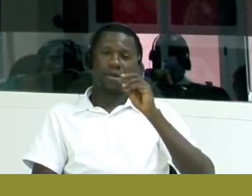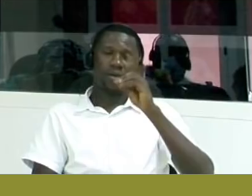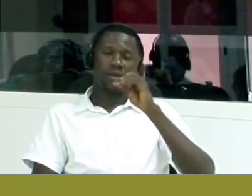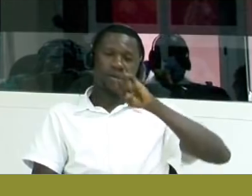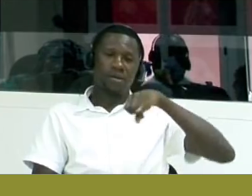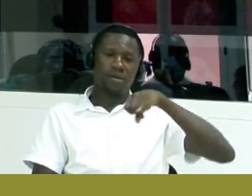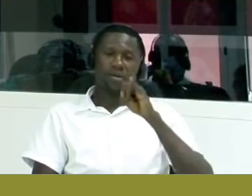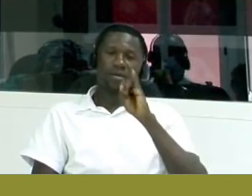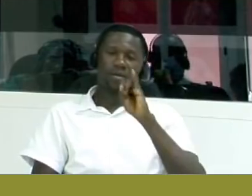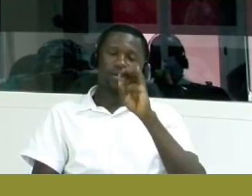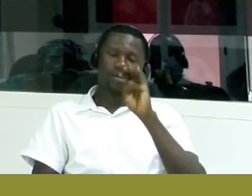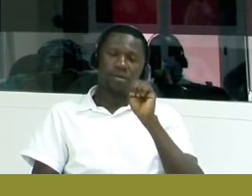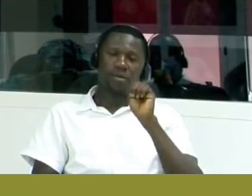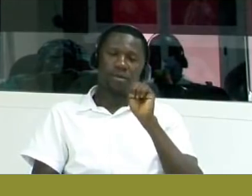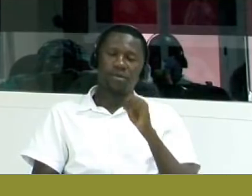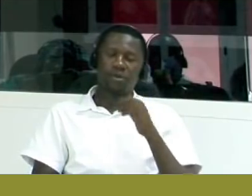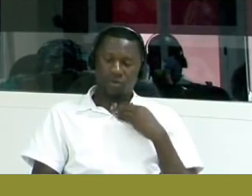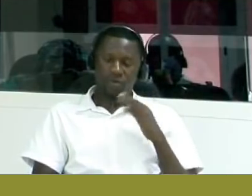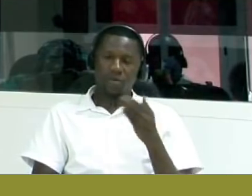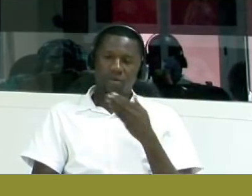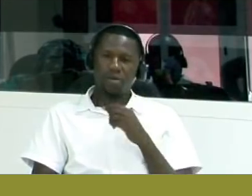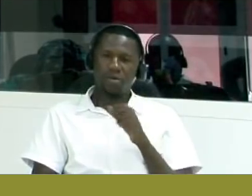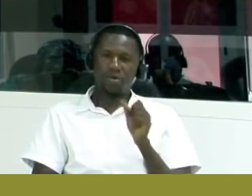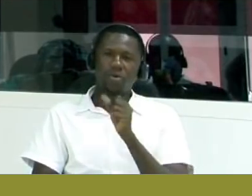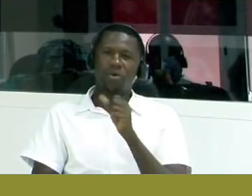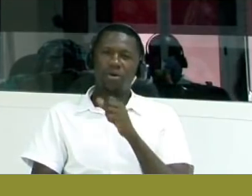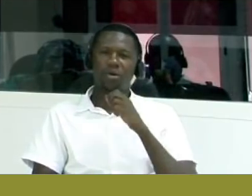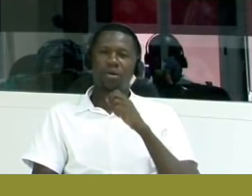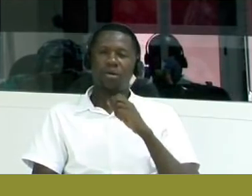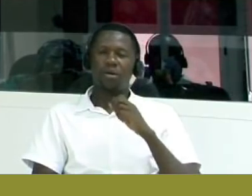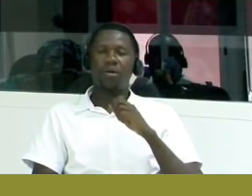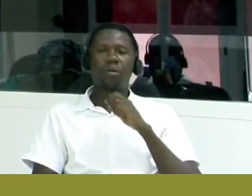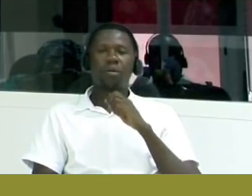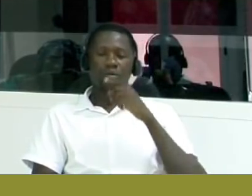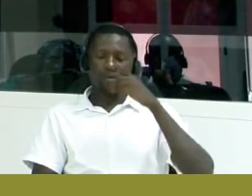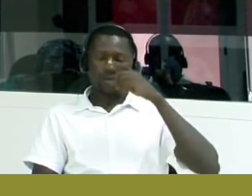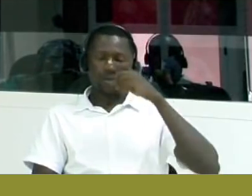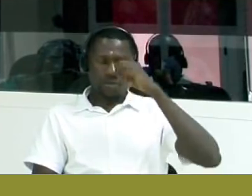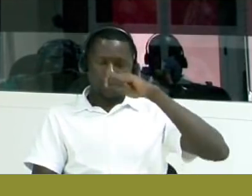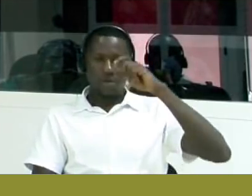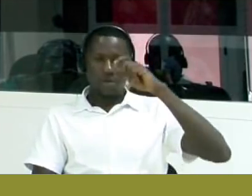I think one other officer, and the minister was also present.